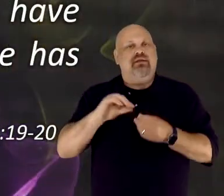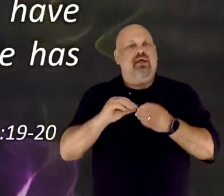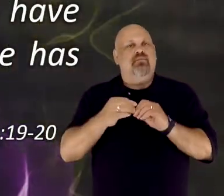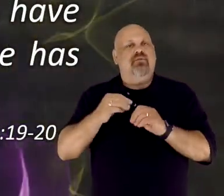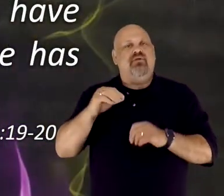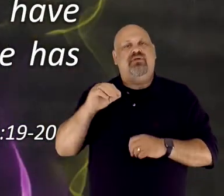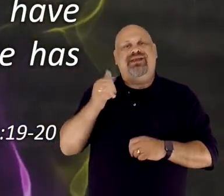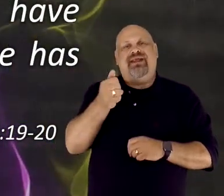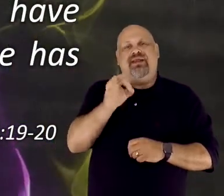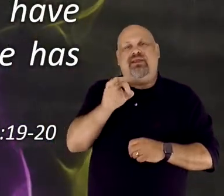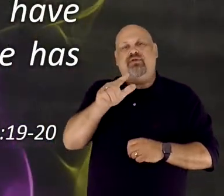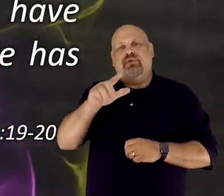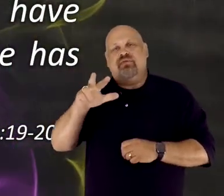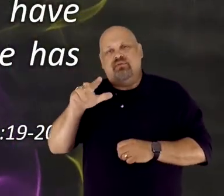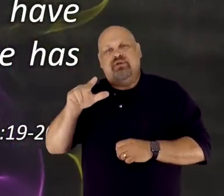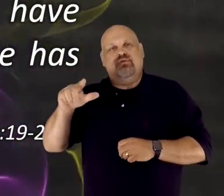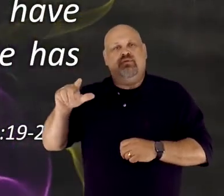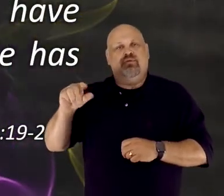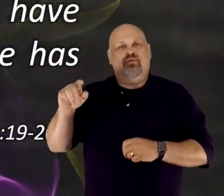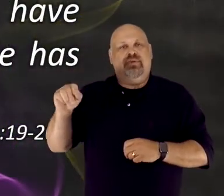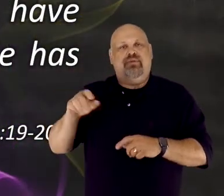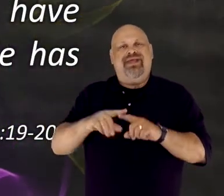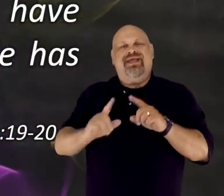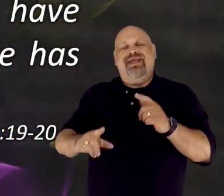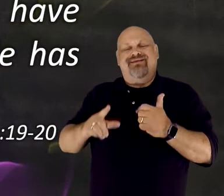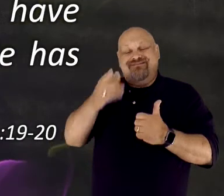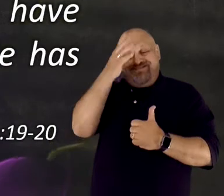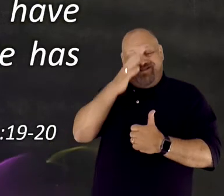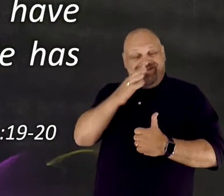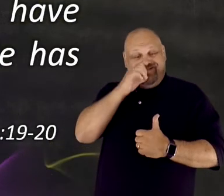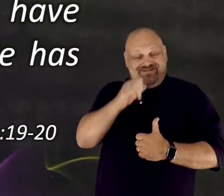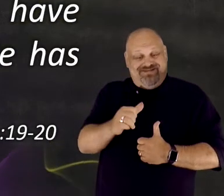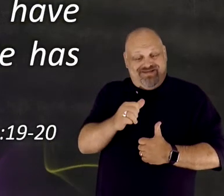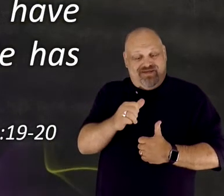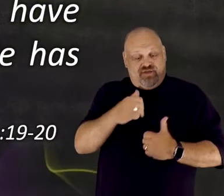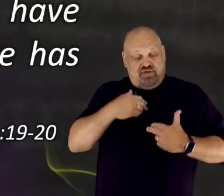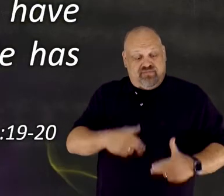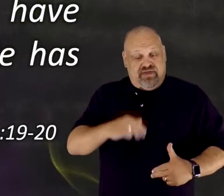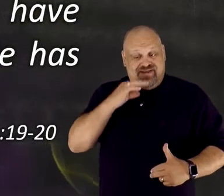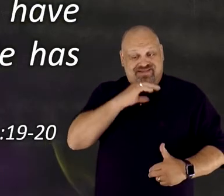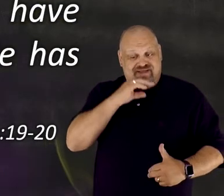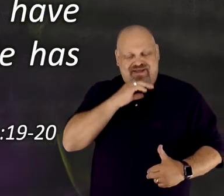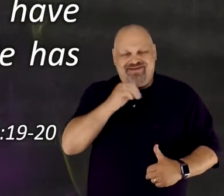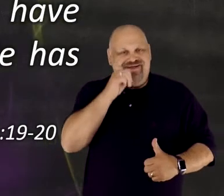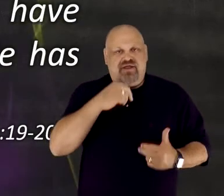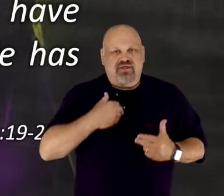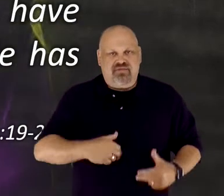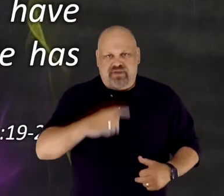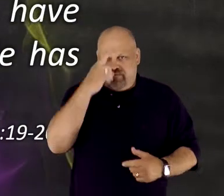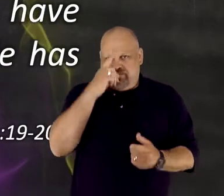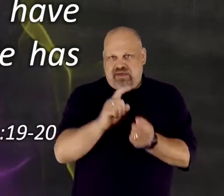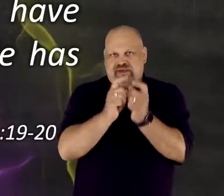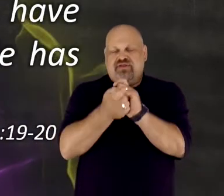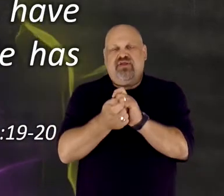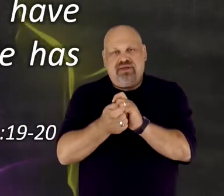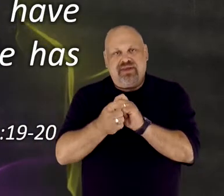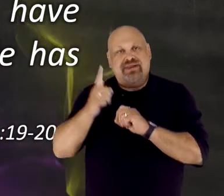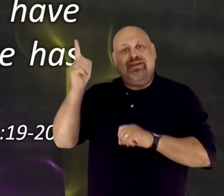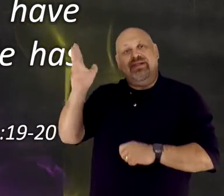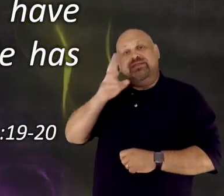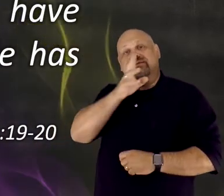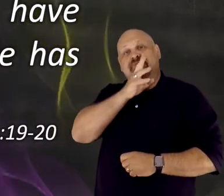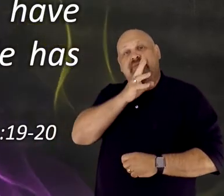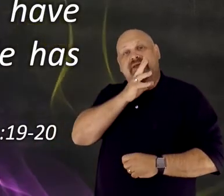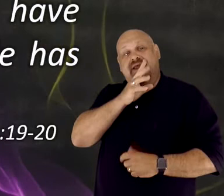"God is not human that he should lie, not a human being that he should change his mind. Does he